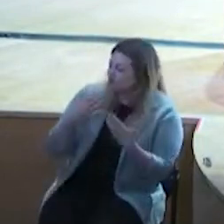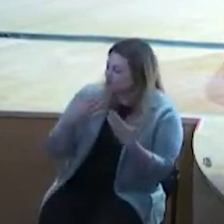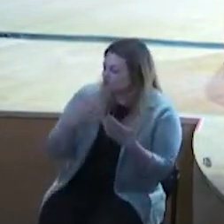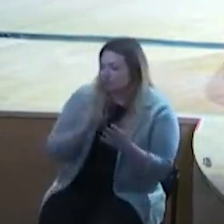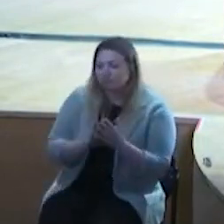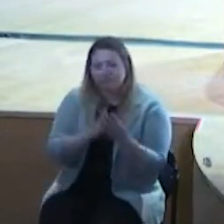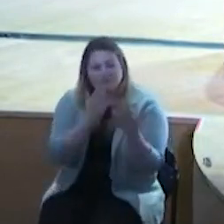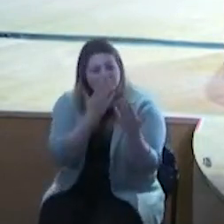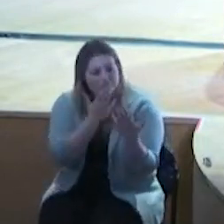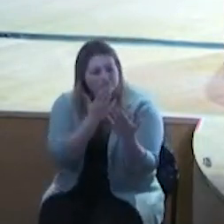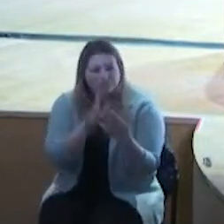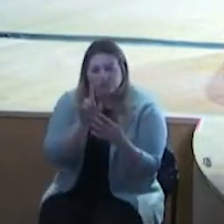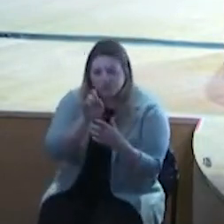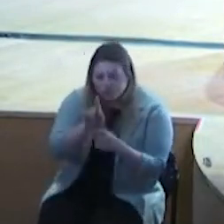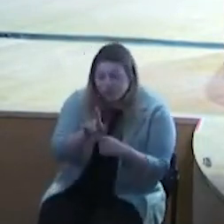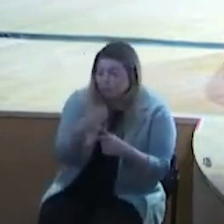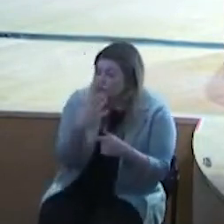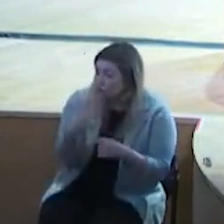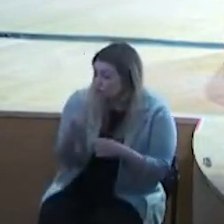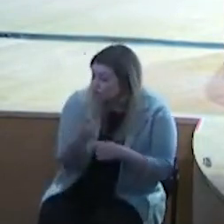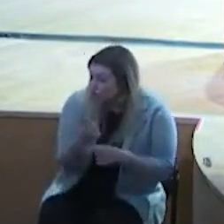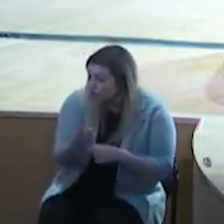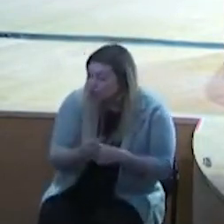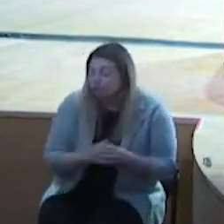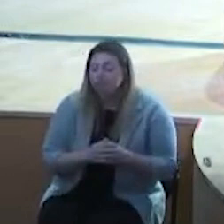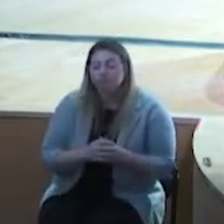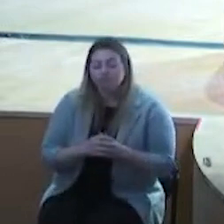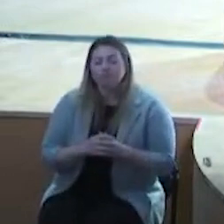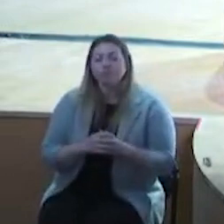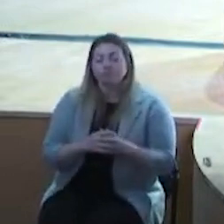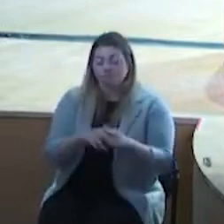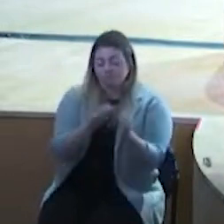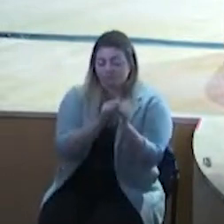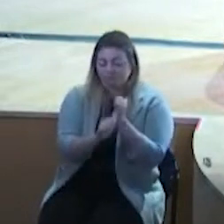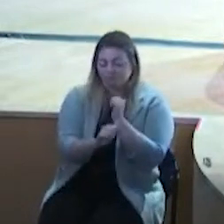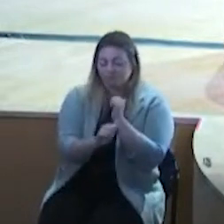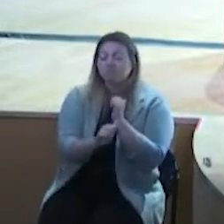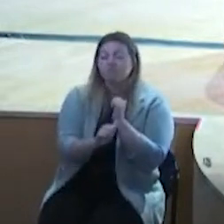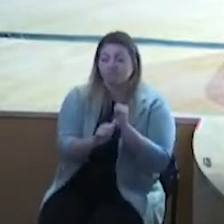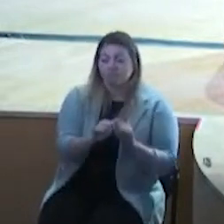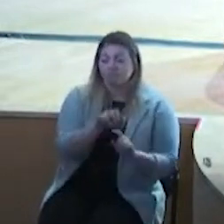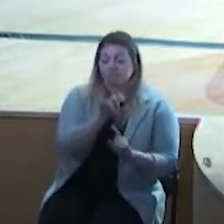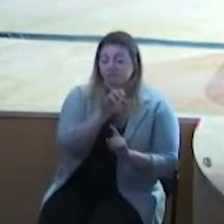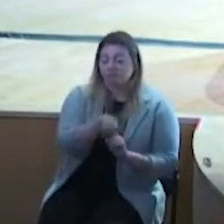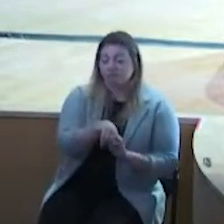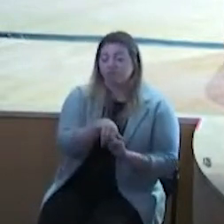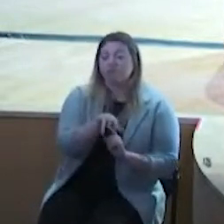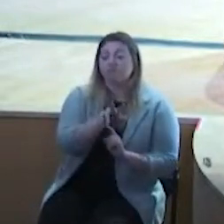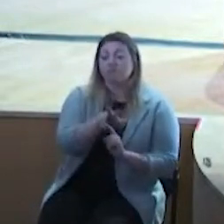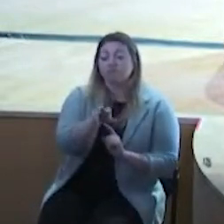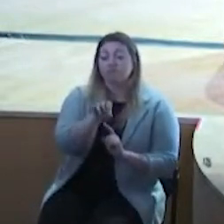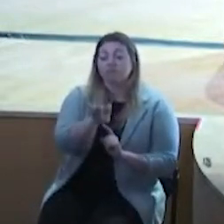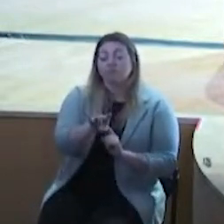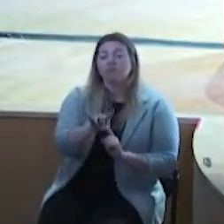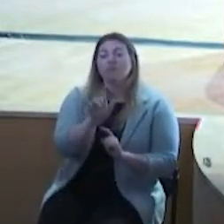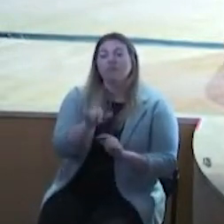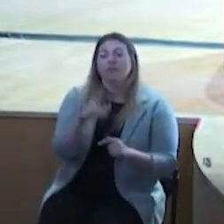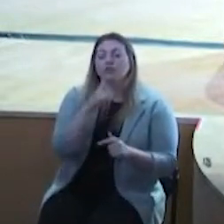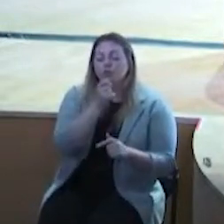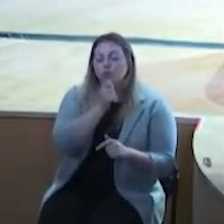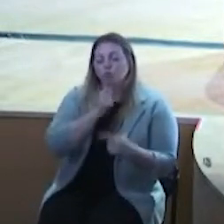Thank you for that question. Good question. The passing of our Resiliency Act